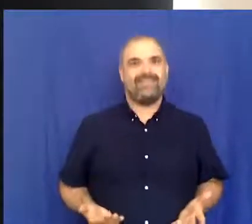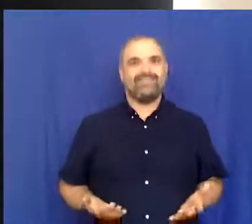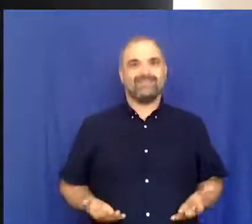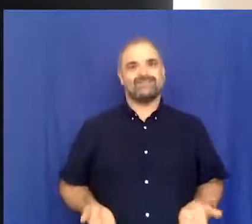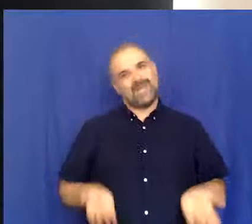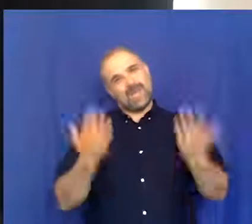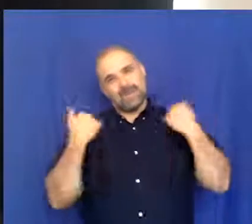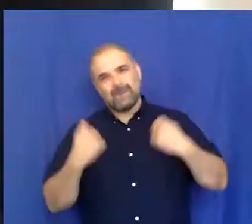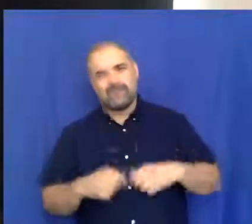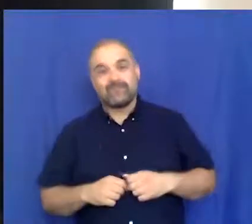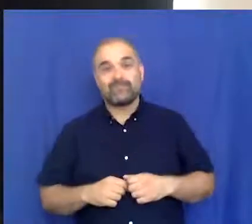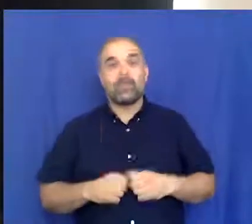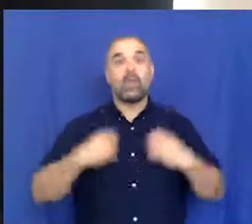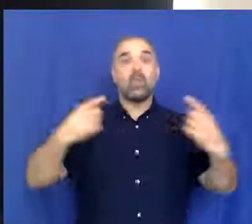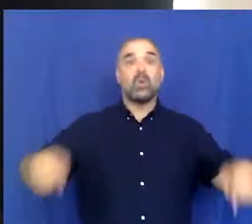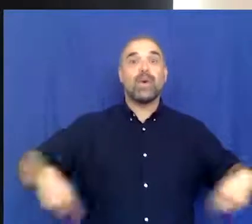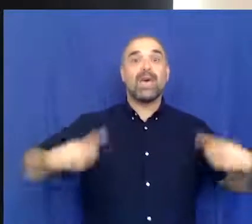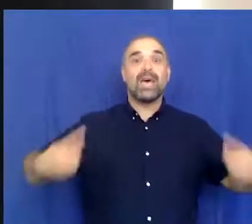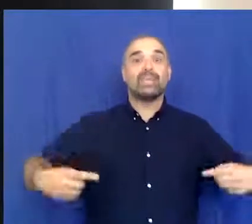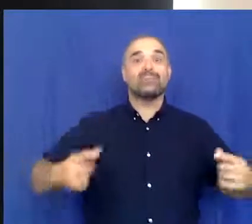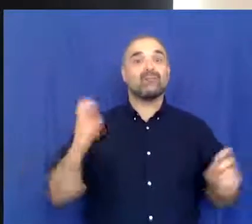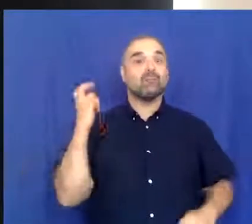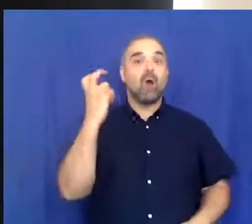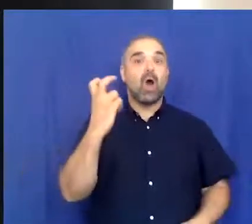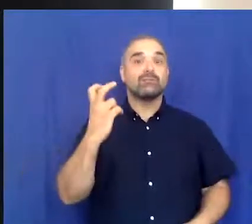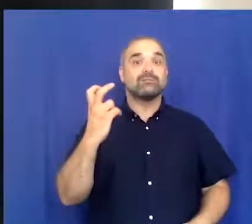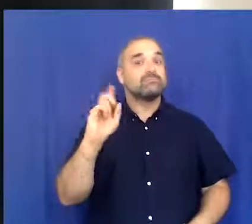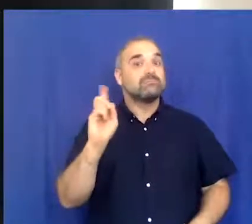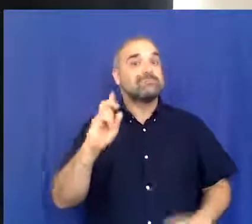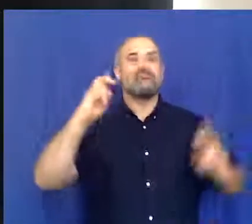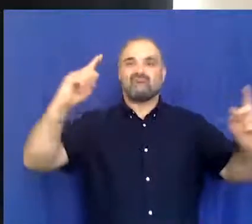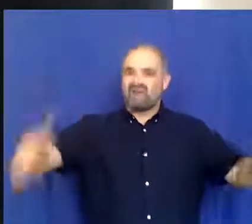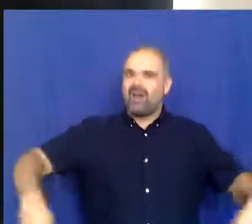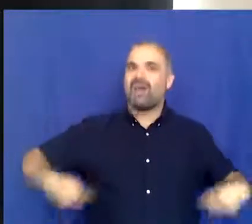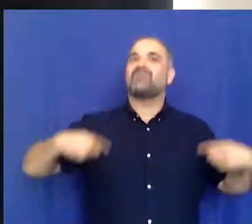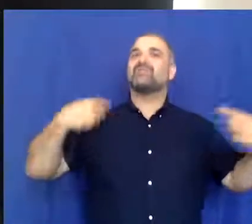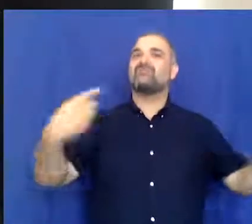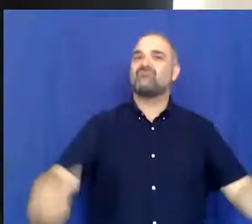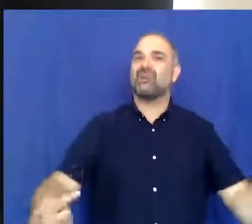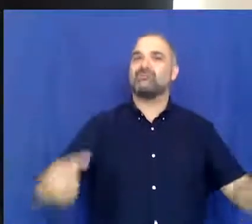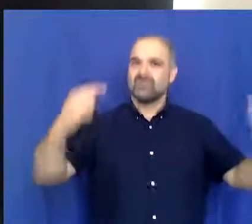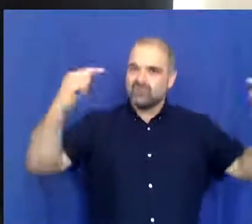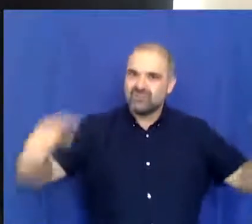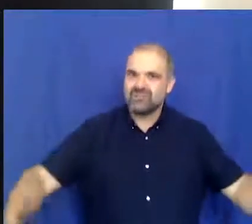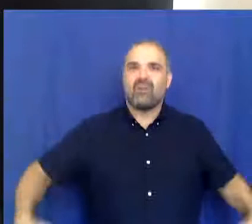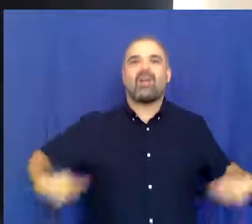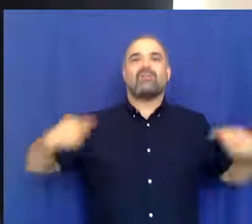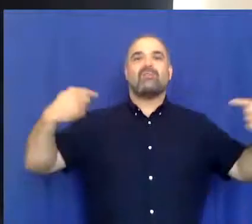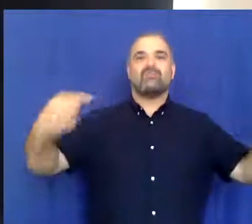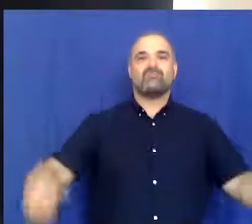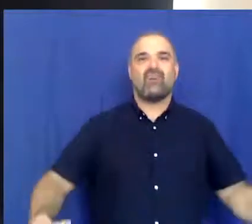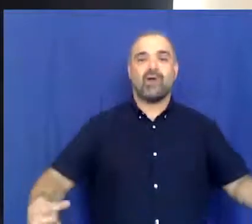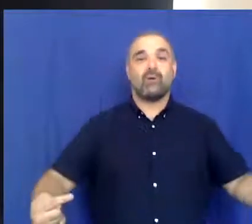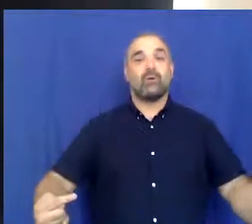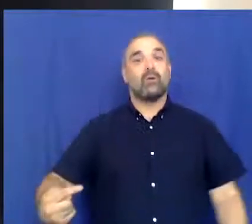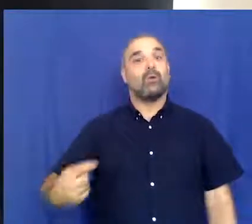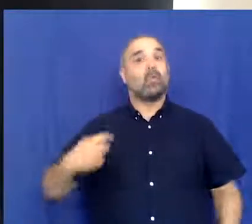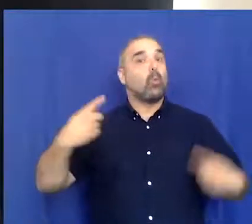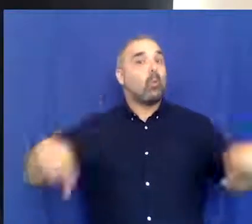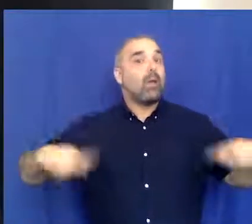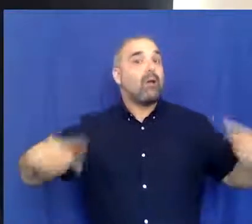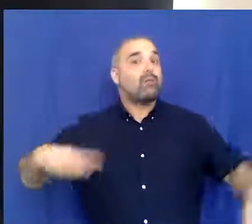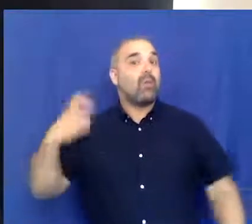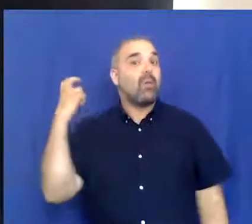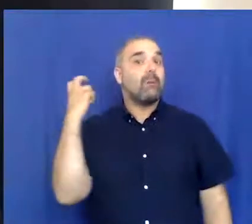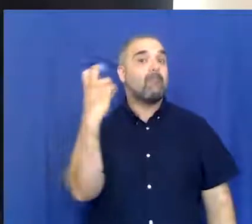Are you ready? The wheels on the bus go round and round, round and round, round